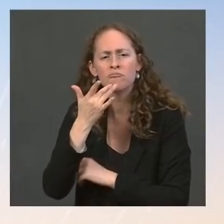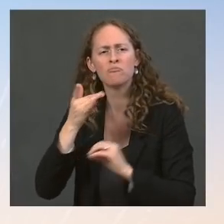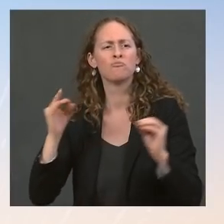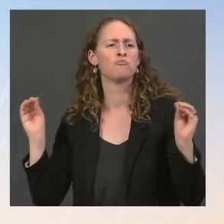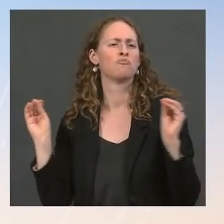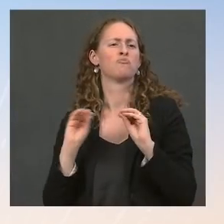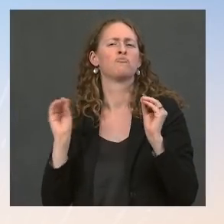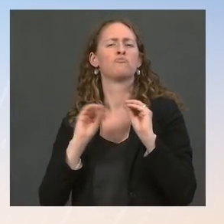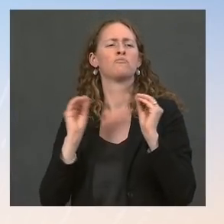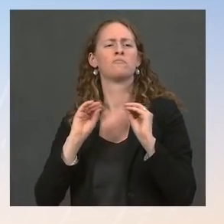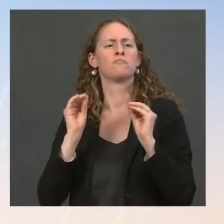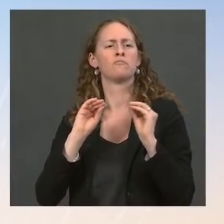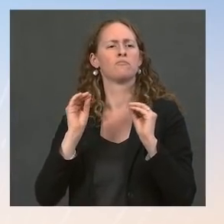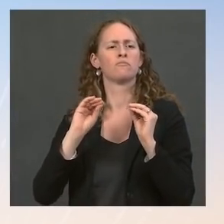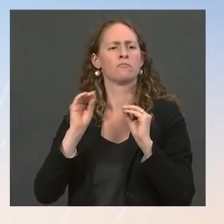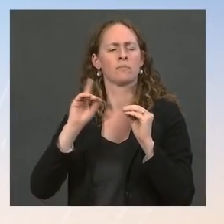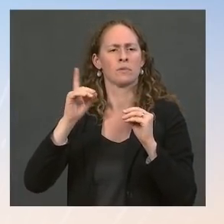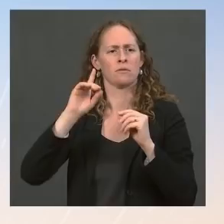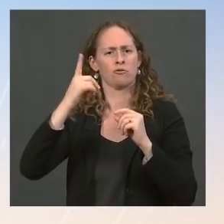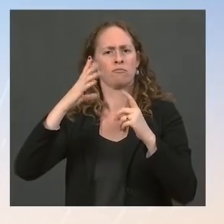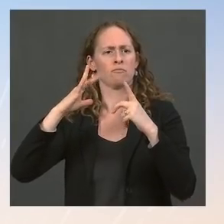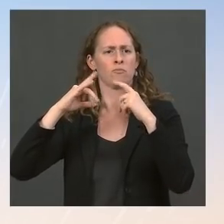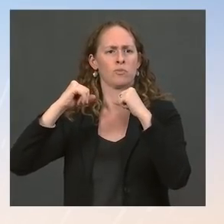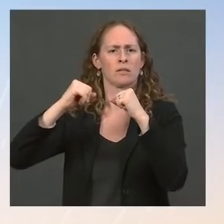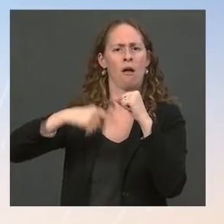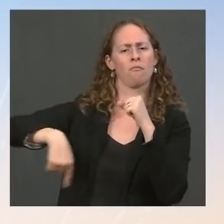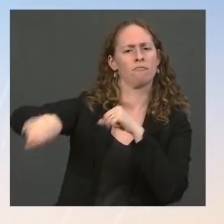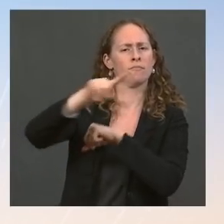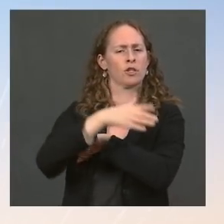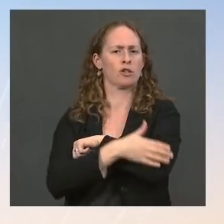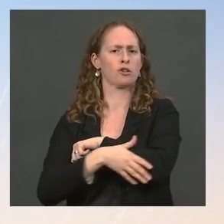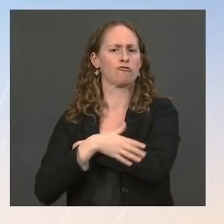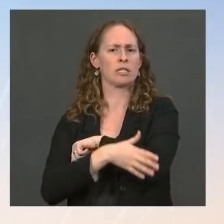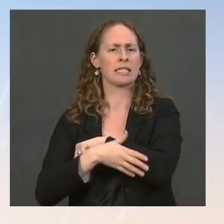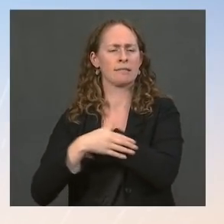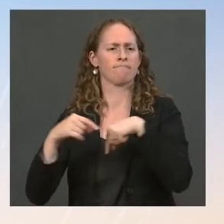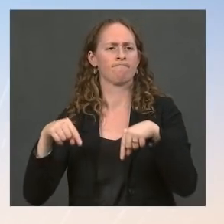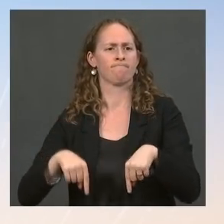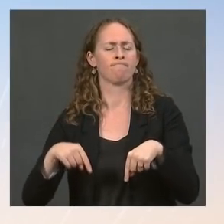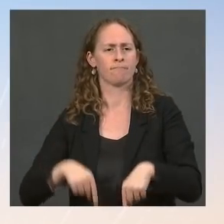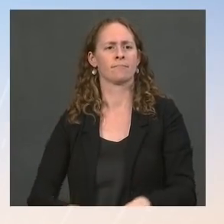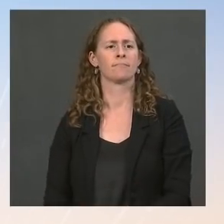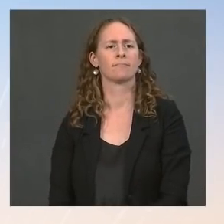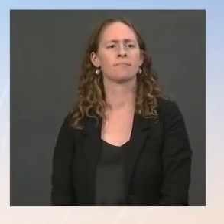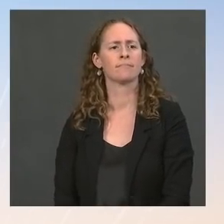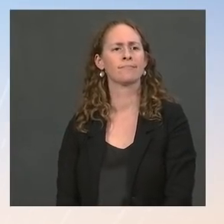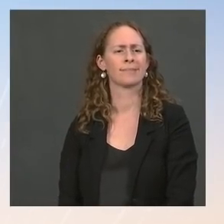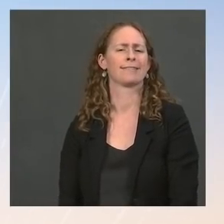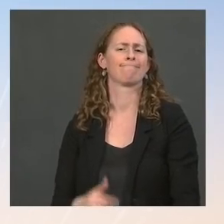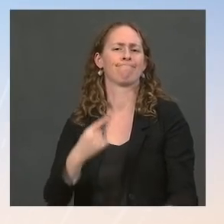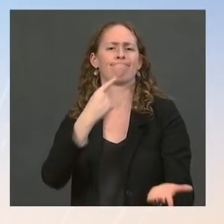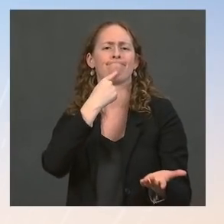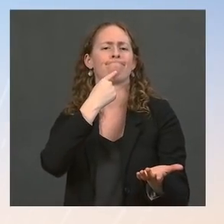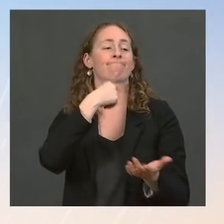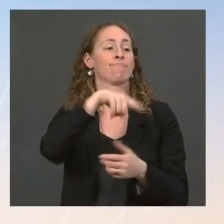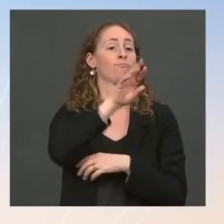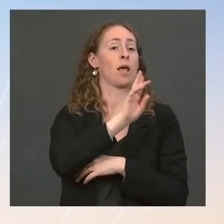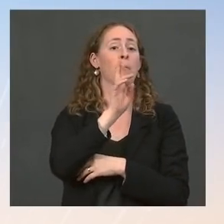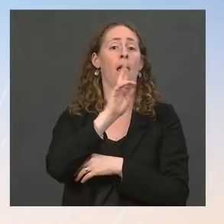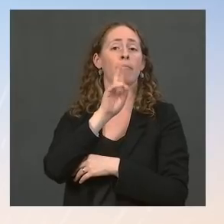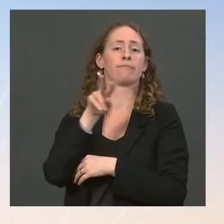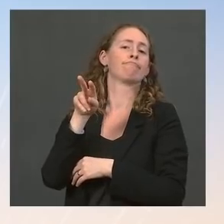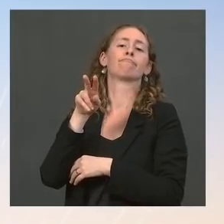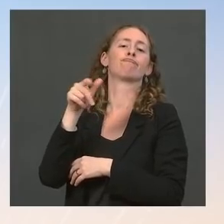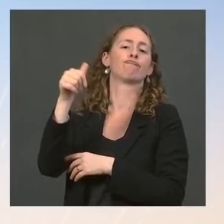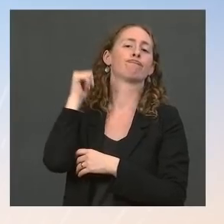full faith and credit of the United States. And we're disappointed that that's not the view shared by Republicans right now. Will